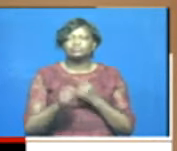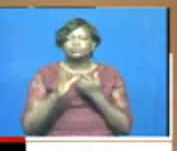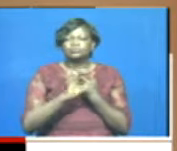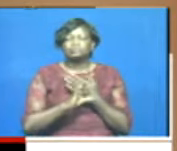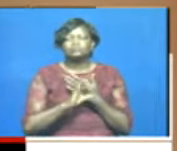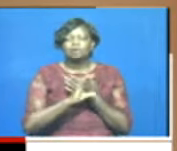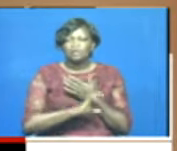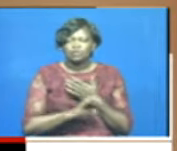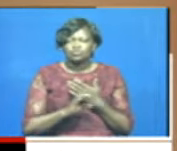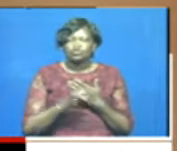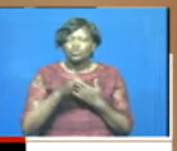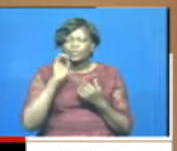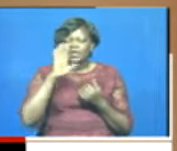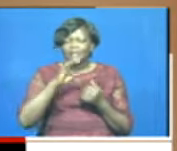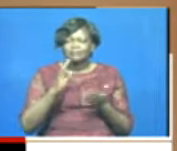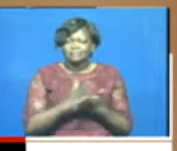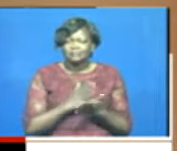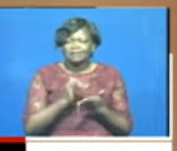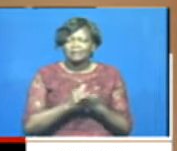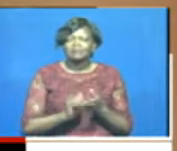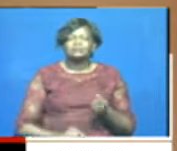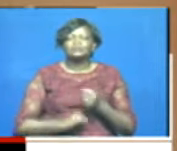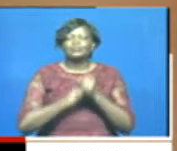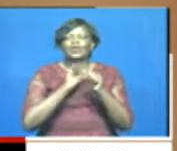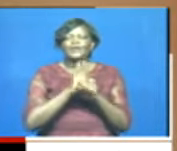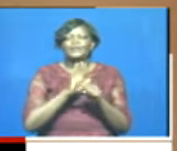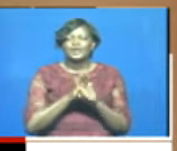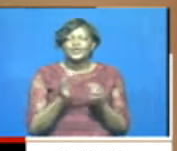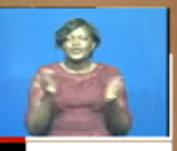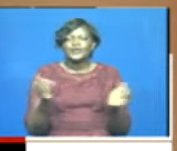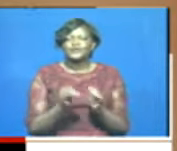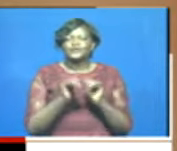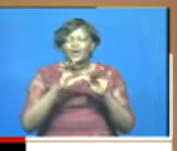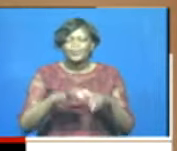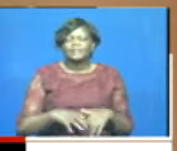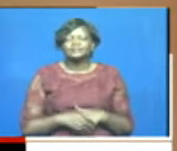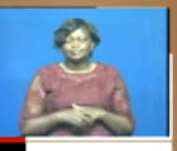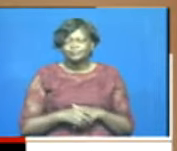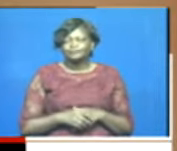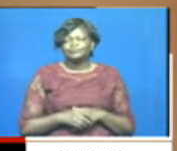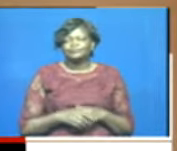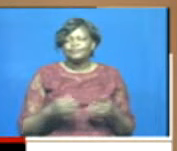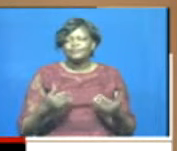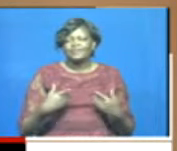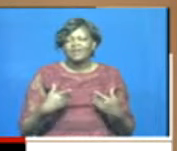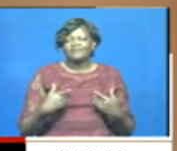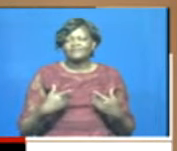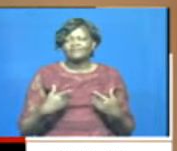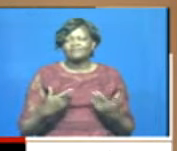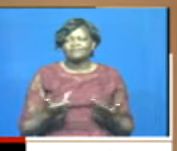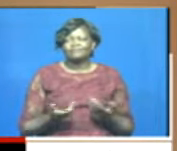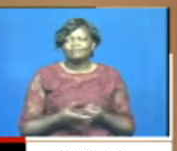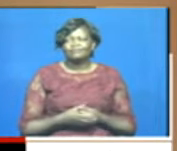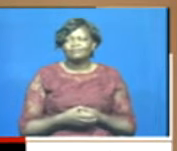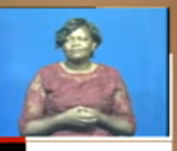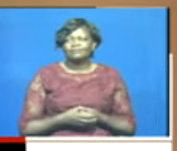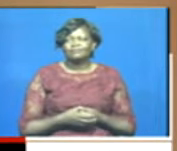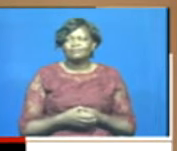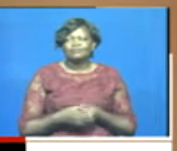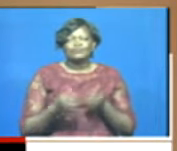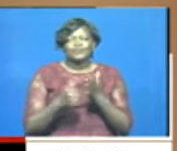bodies. The sector, which supports millions of small-scale farmers, is grappling with dwindling catch water